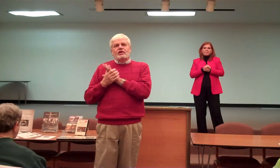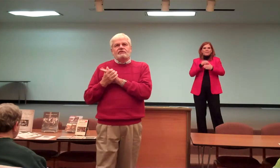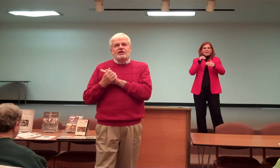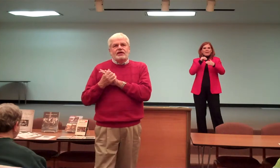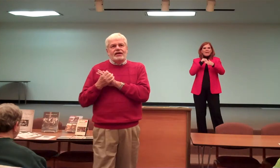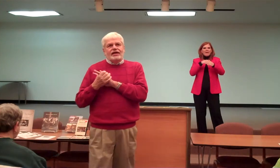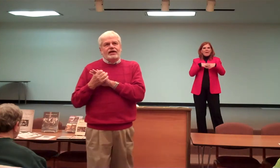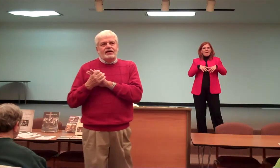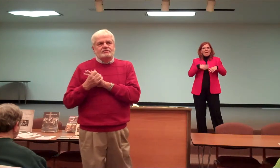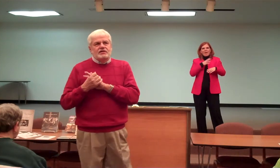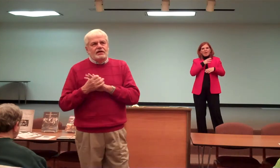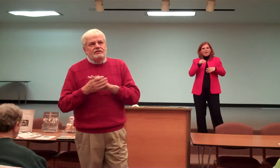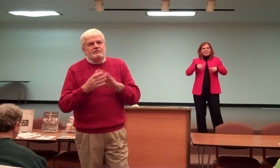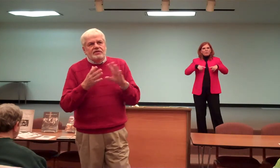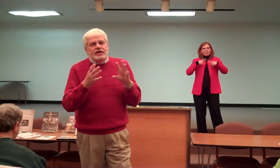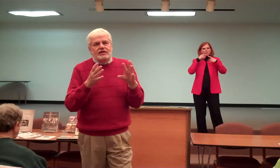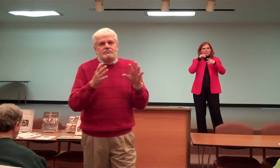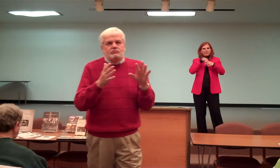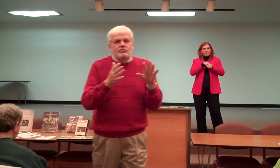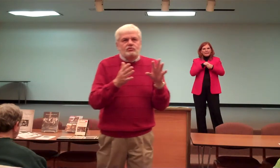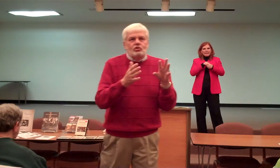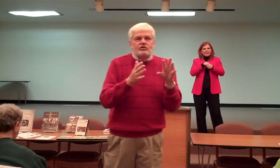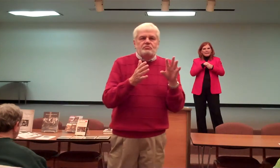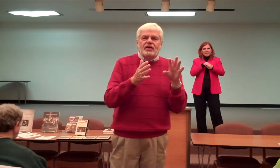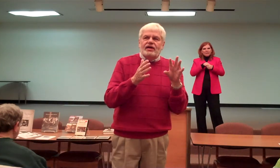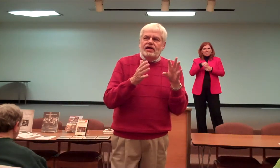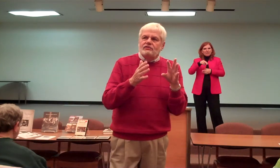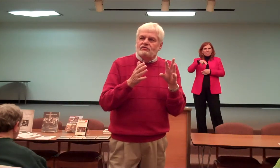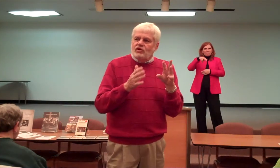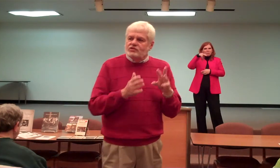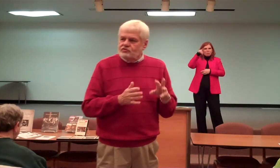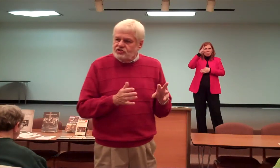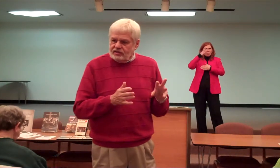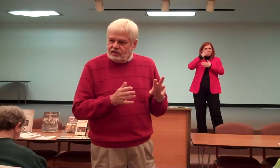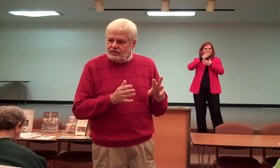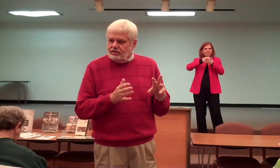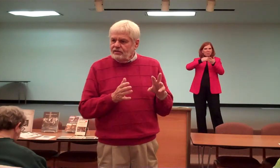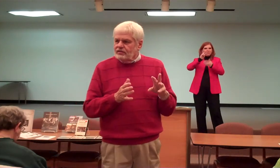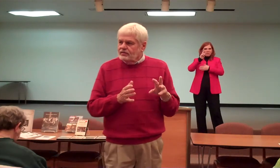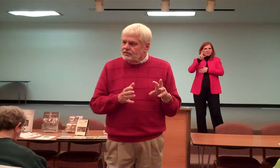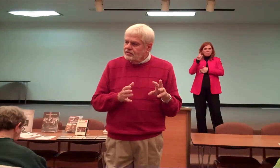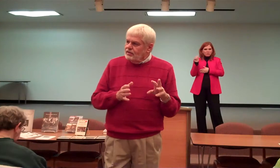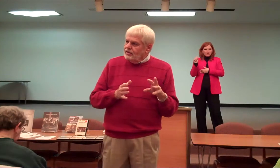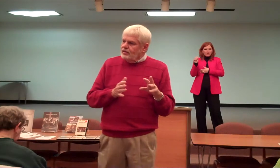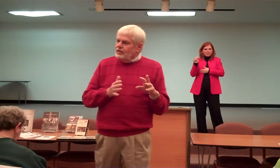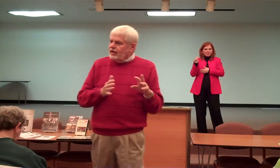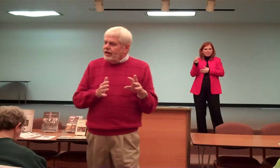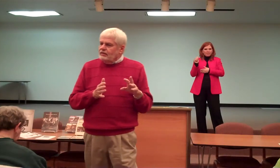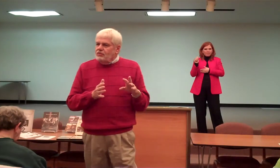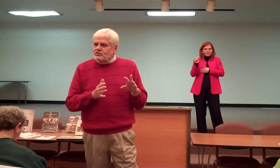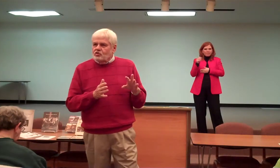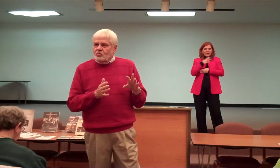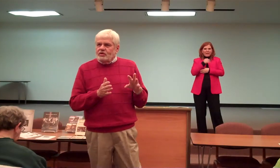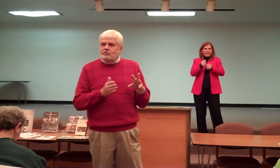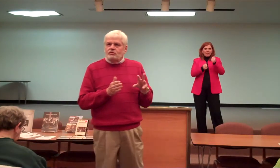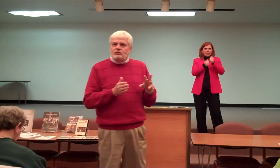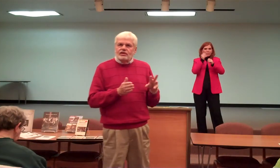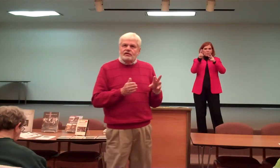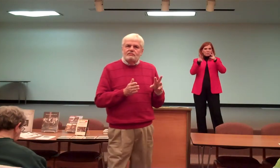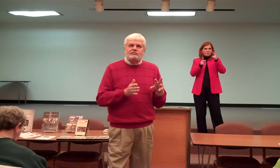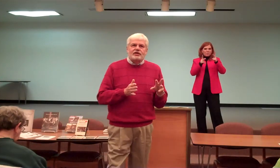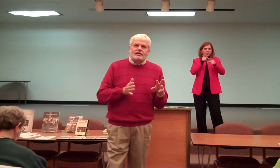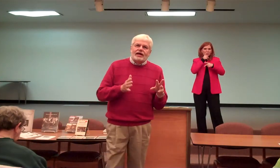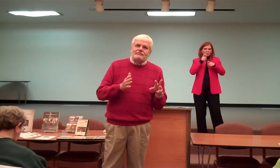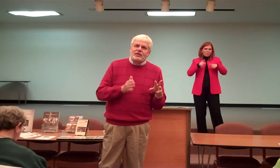And you're living in the northern panhandle of West Virginia. And most of the people